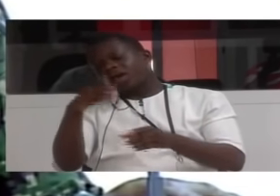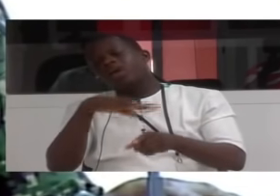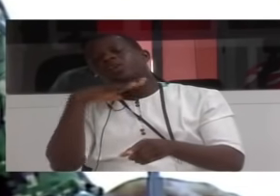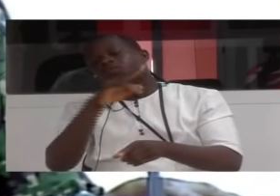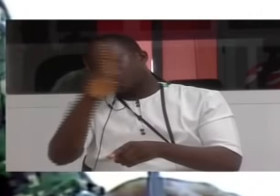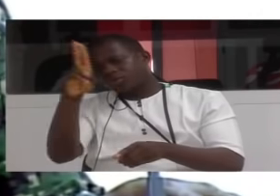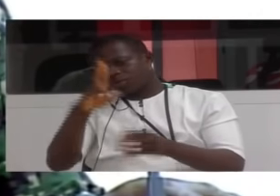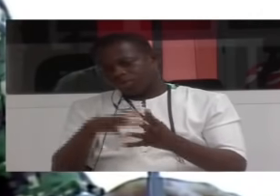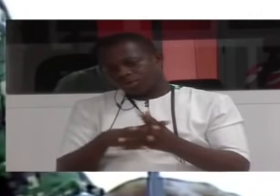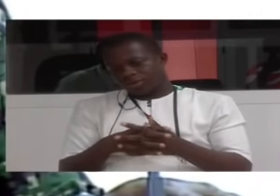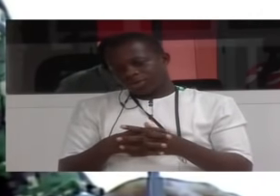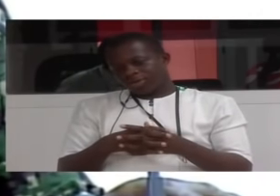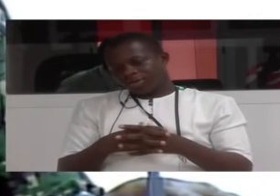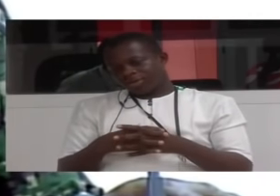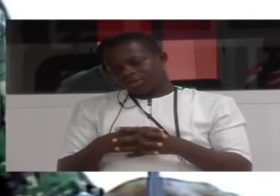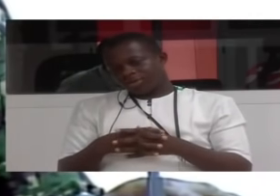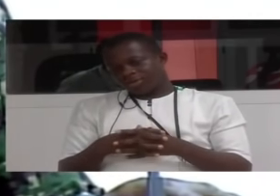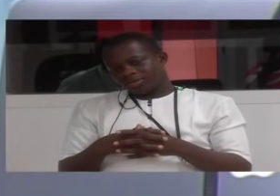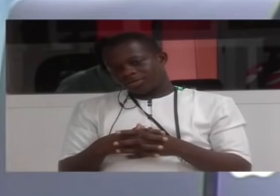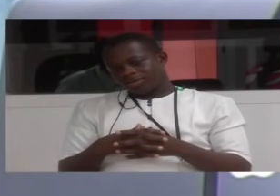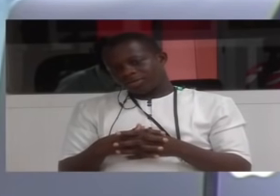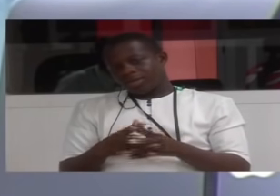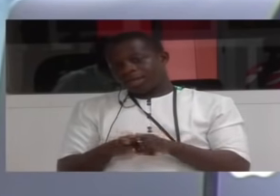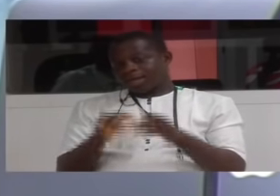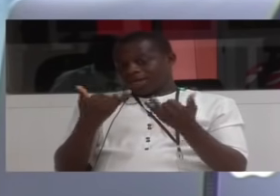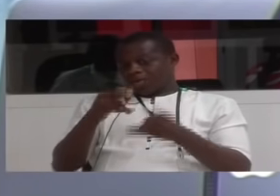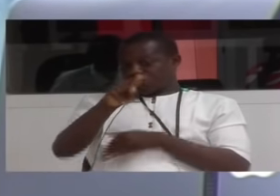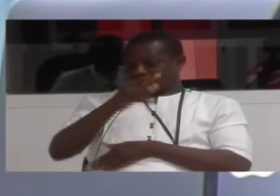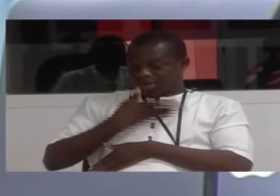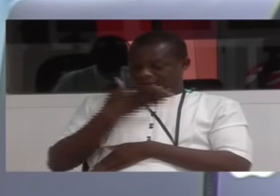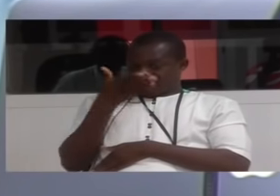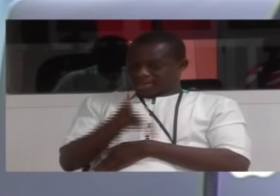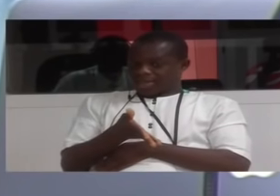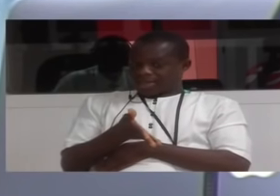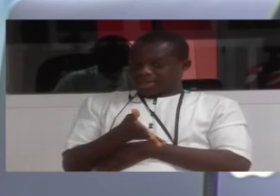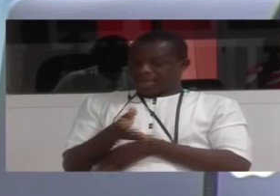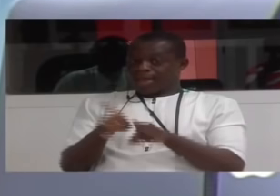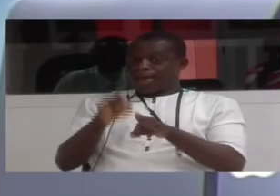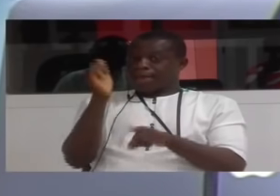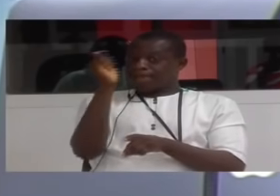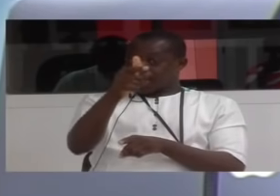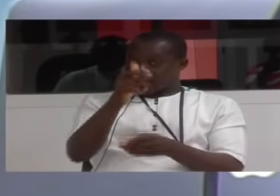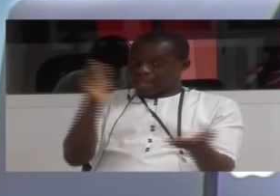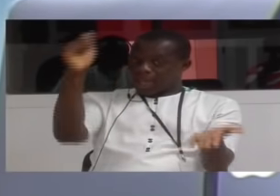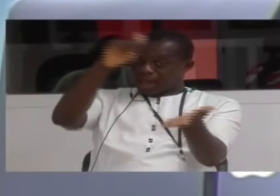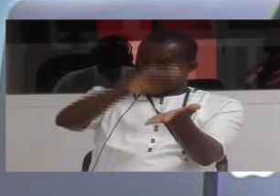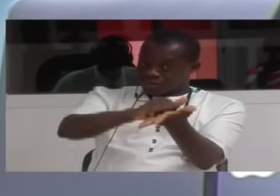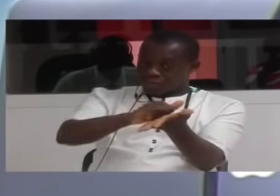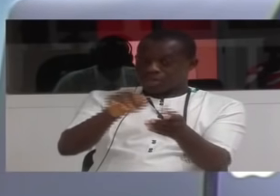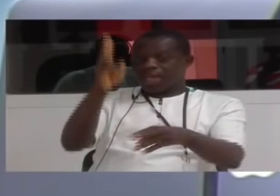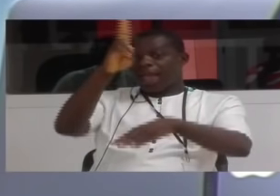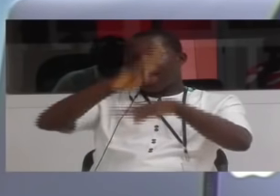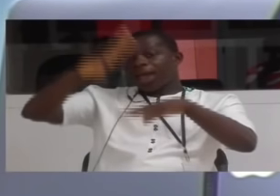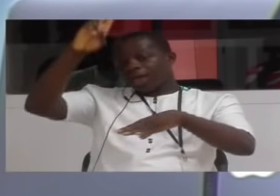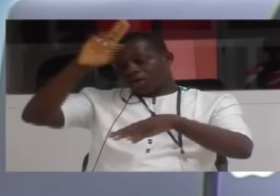It was not even up to 5. And here you are being paid an allowance that was higher than